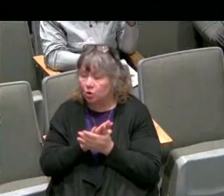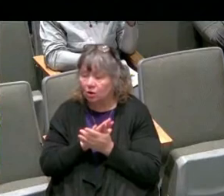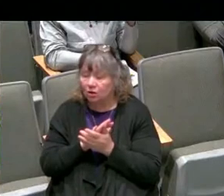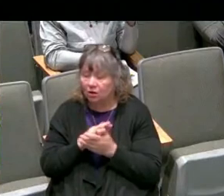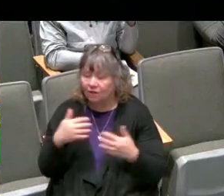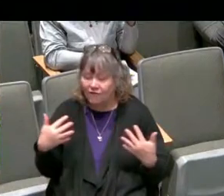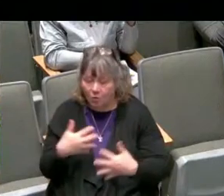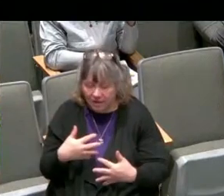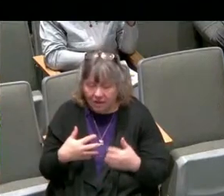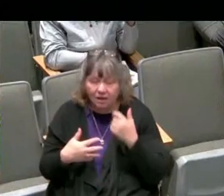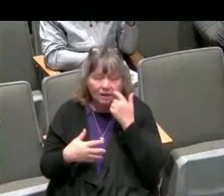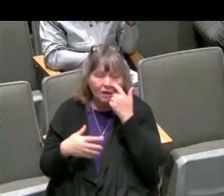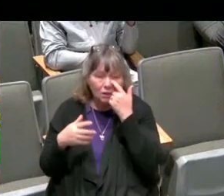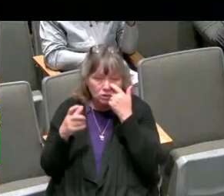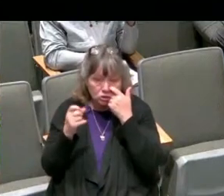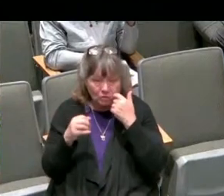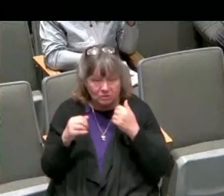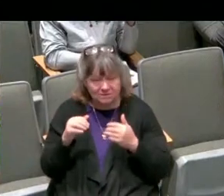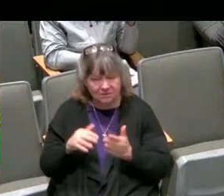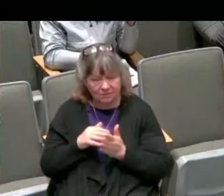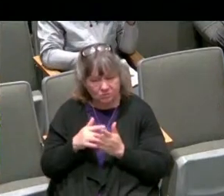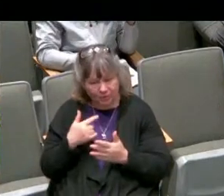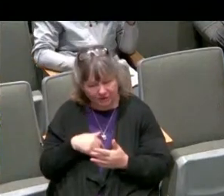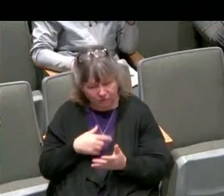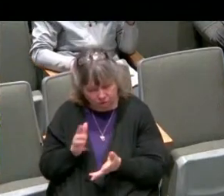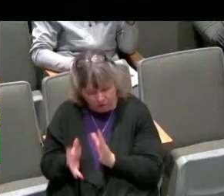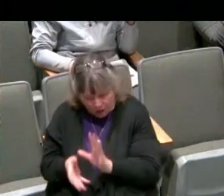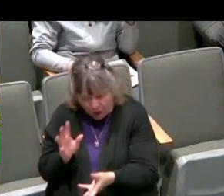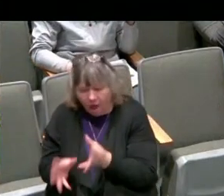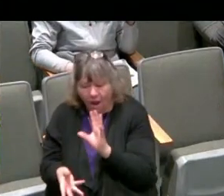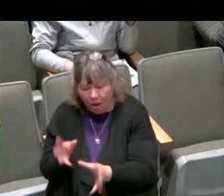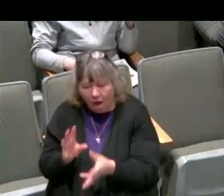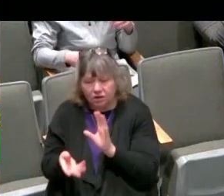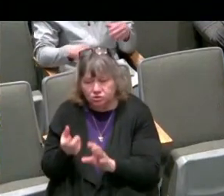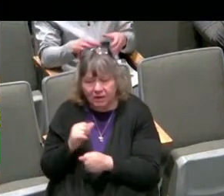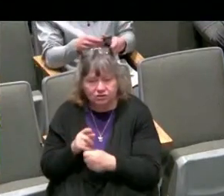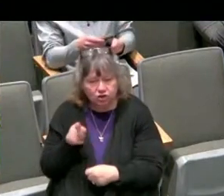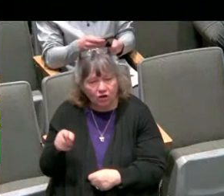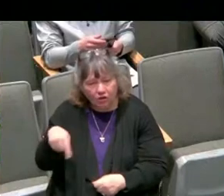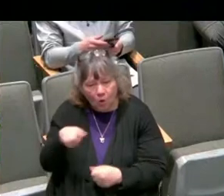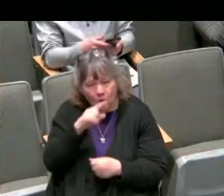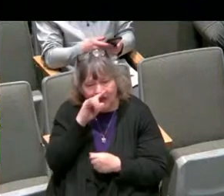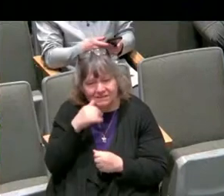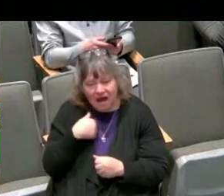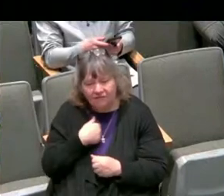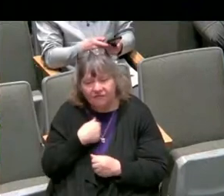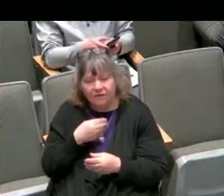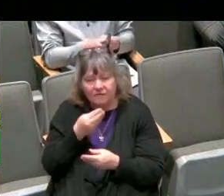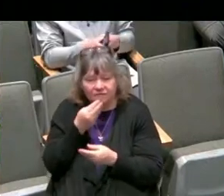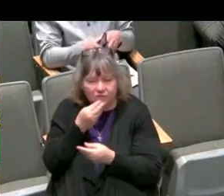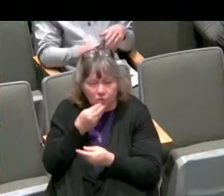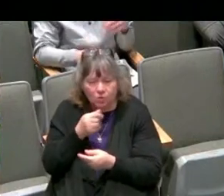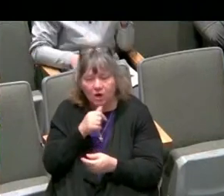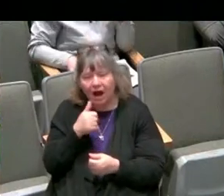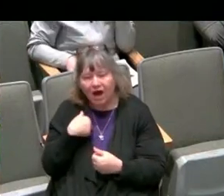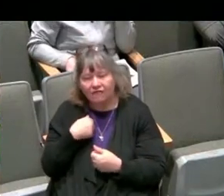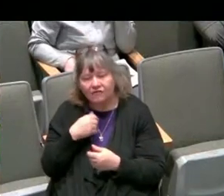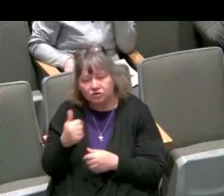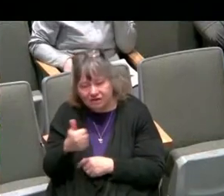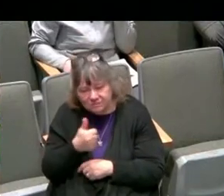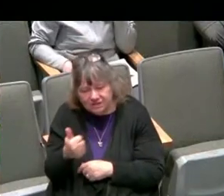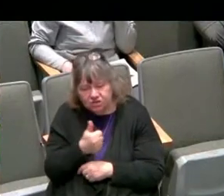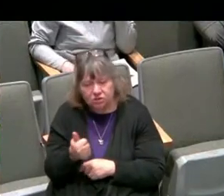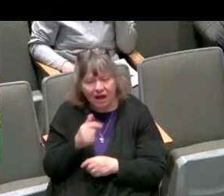school and be educated and sometimes that means that we're making sure that they have transportation or that they're fed and ready to learn